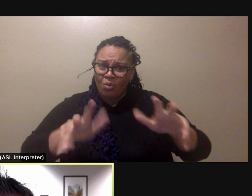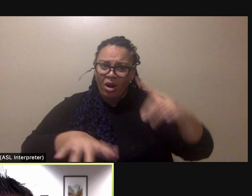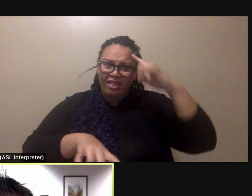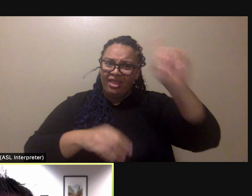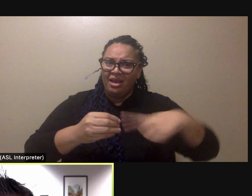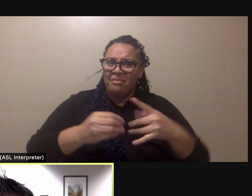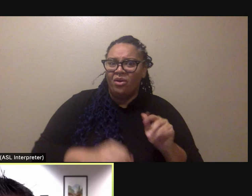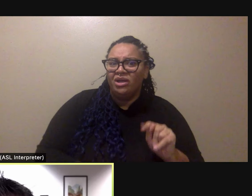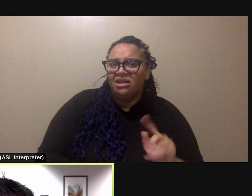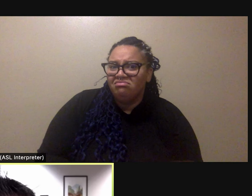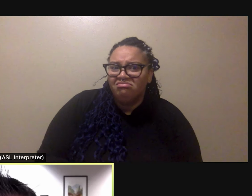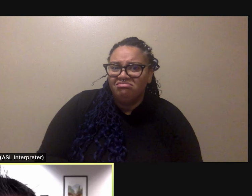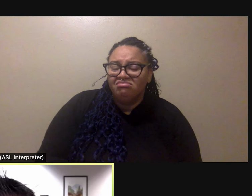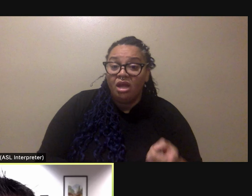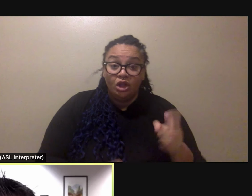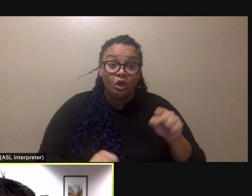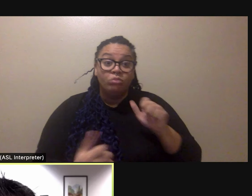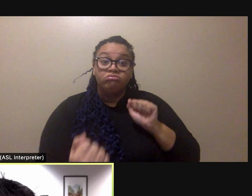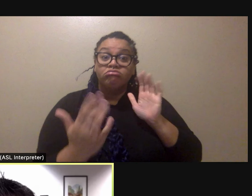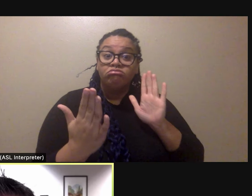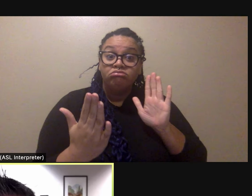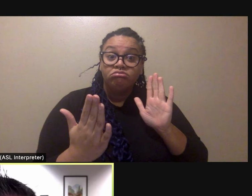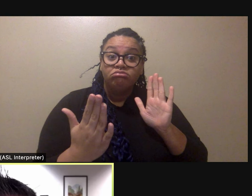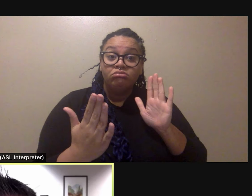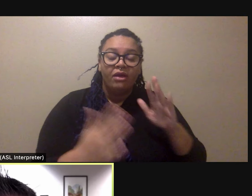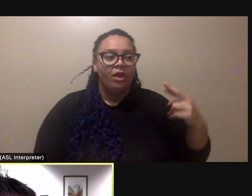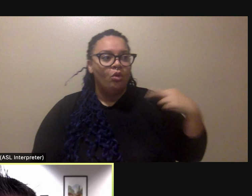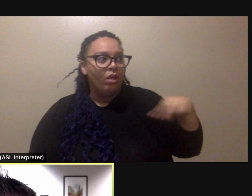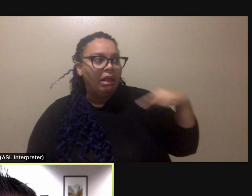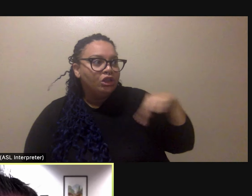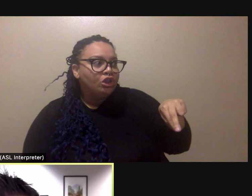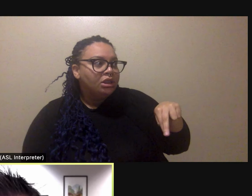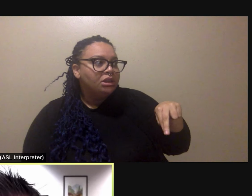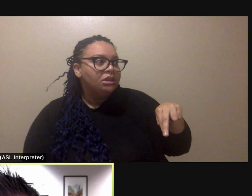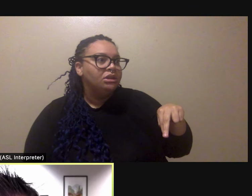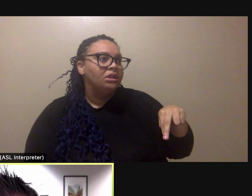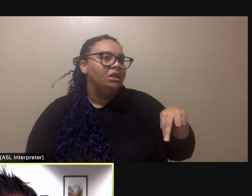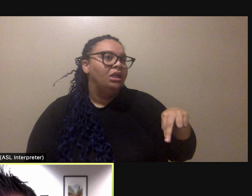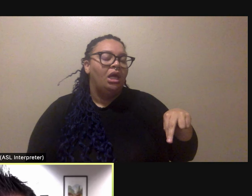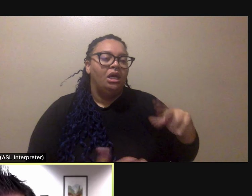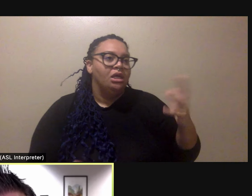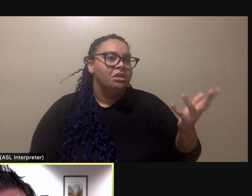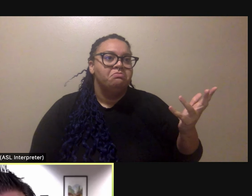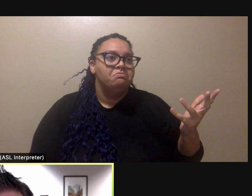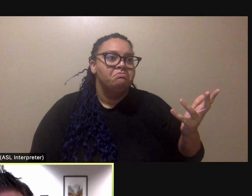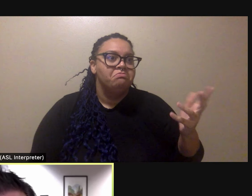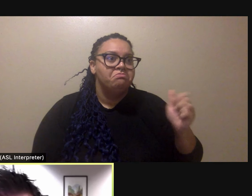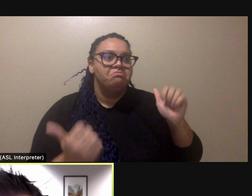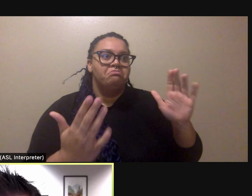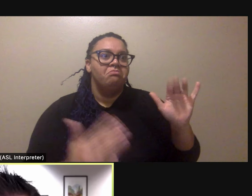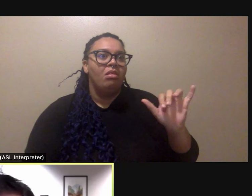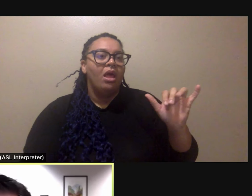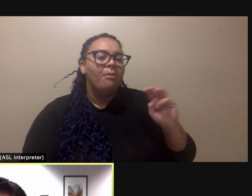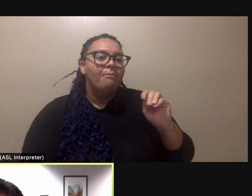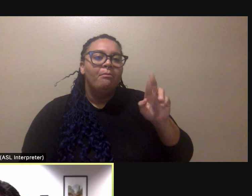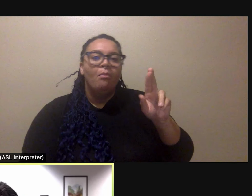it. And you confront them with it, and the religious kind of the religious fundamentalists would confront them with the